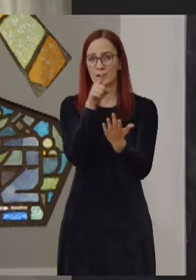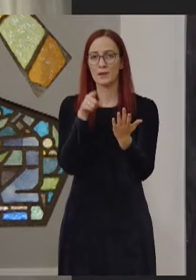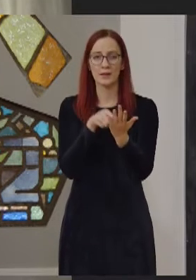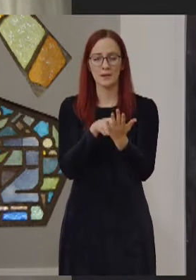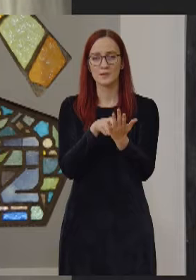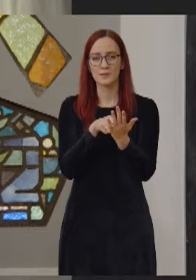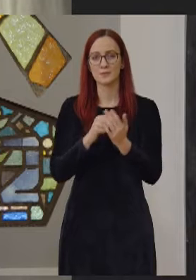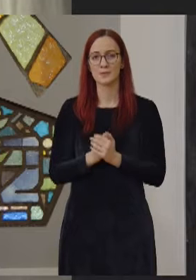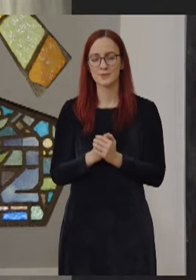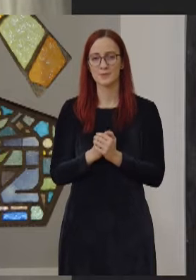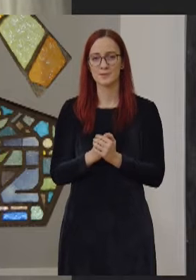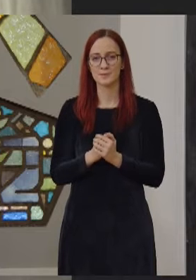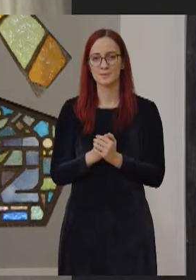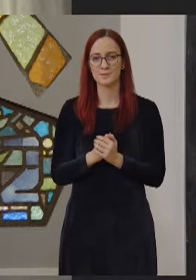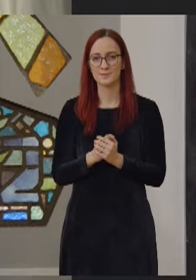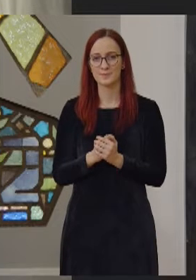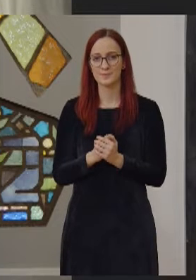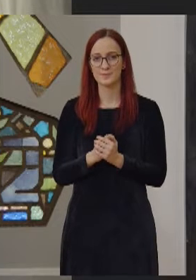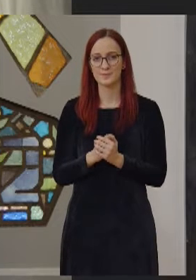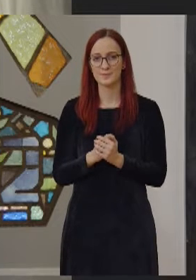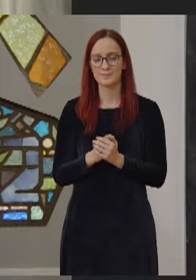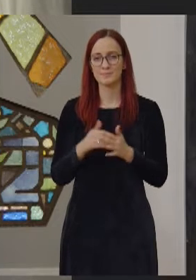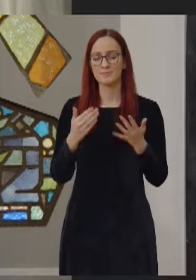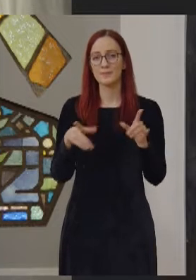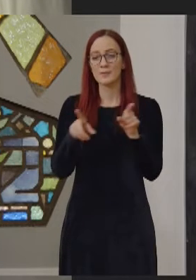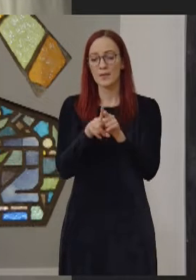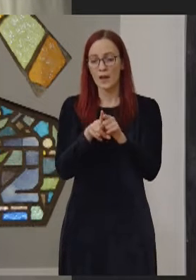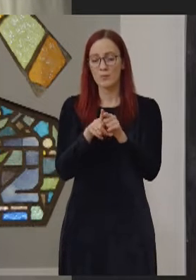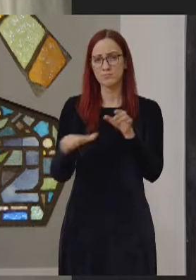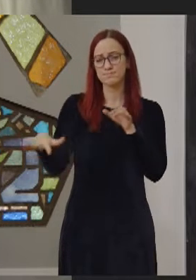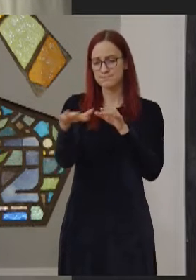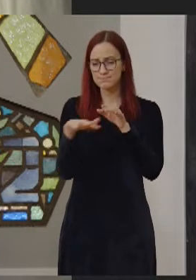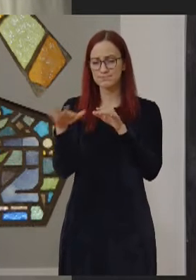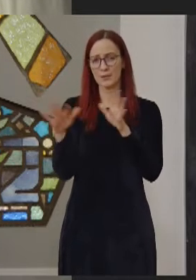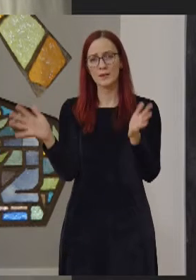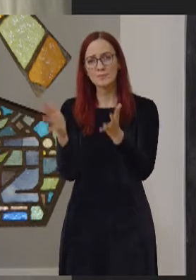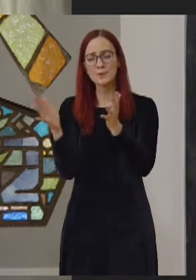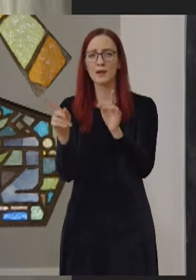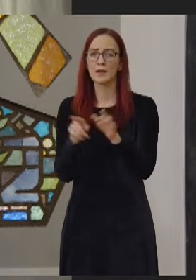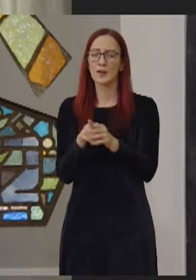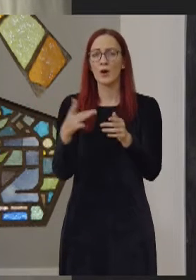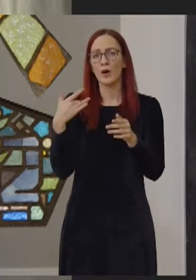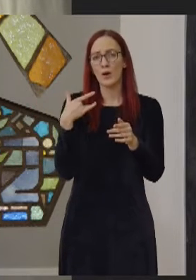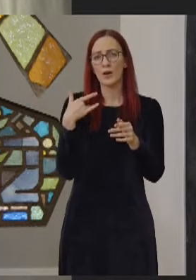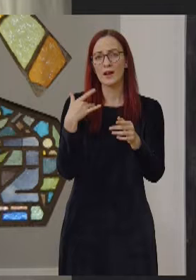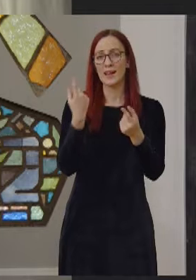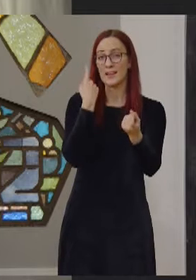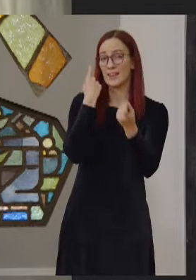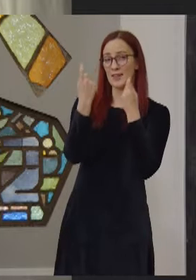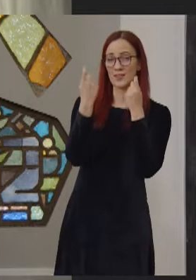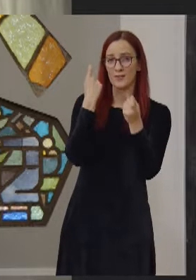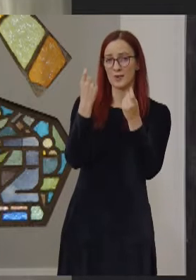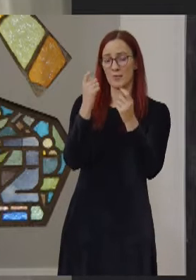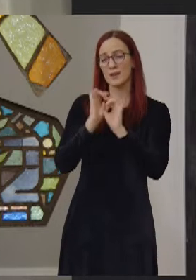typical, therefore, this raises a question whether this has been done by the attempts of the